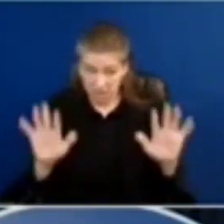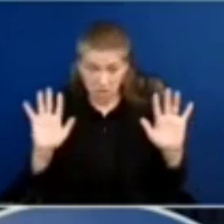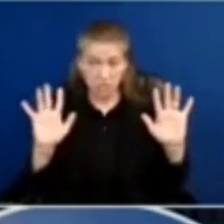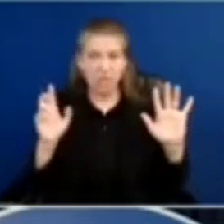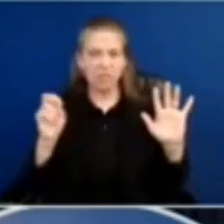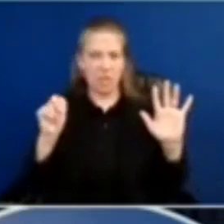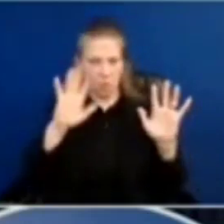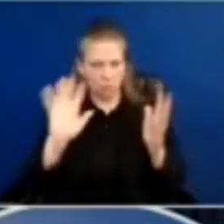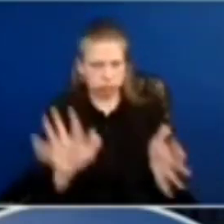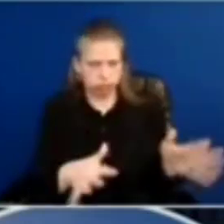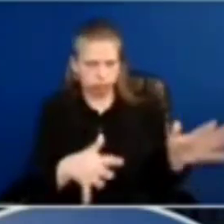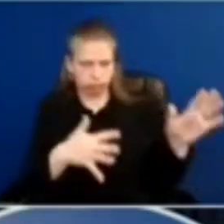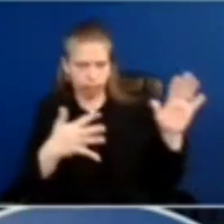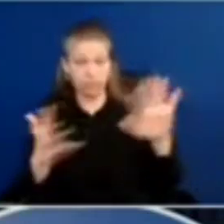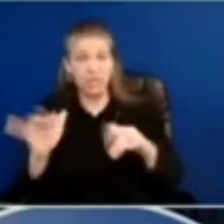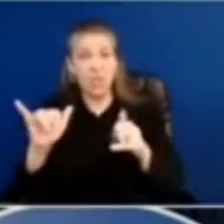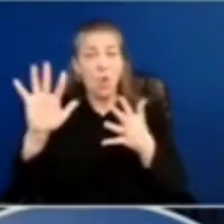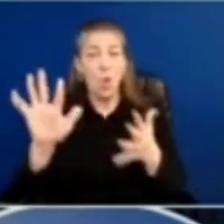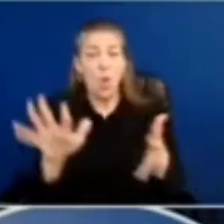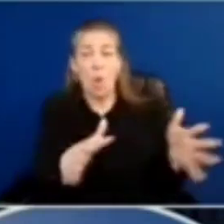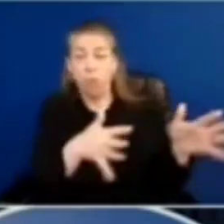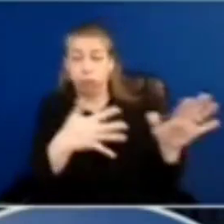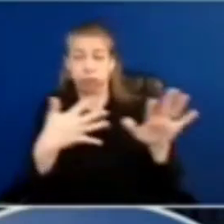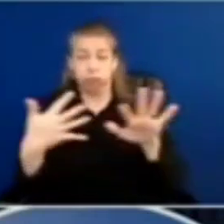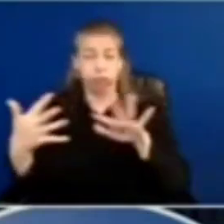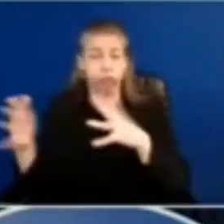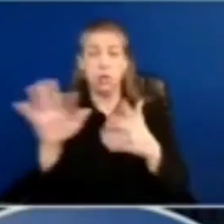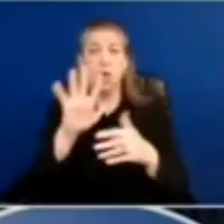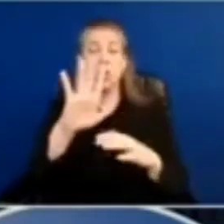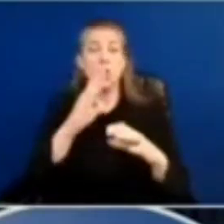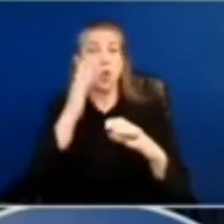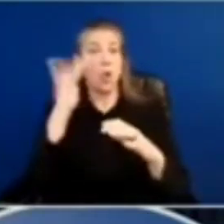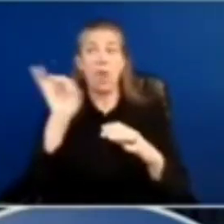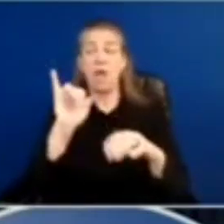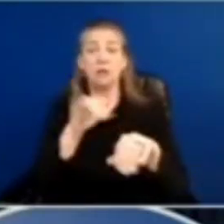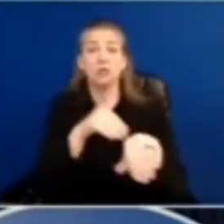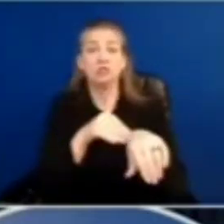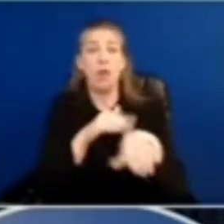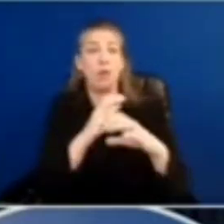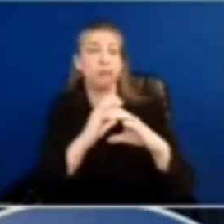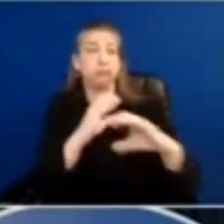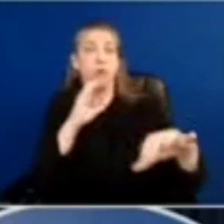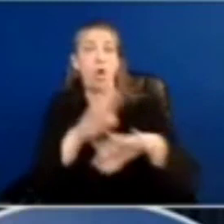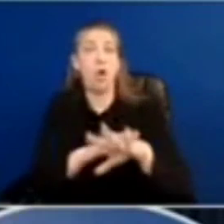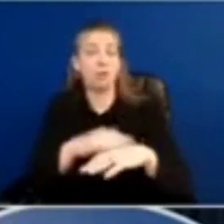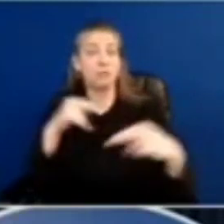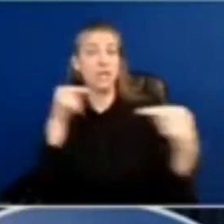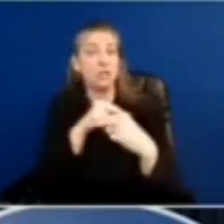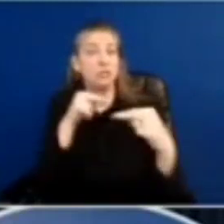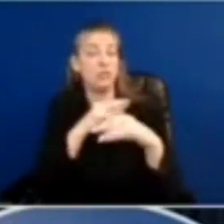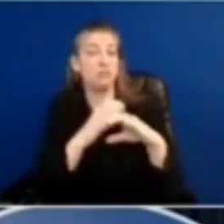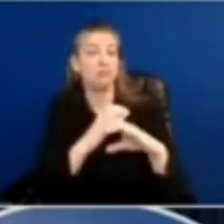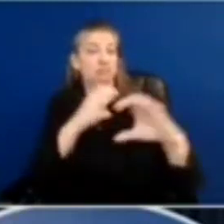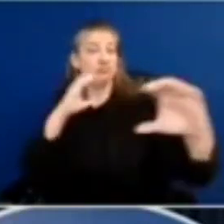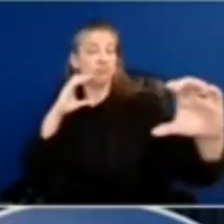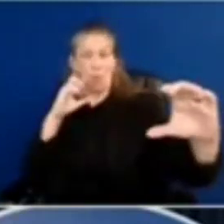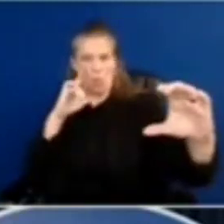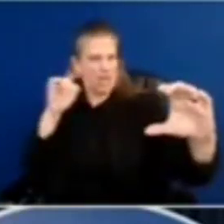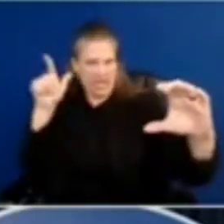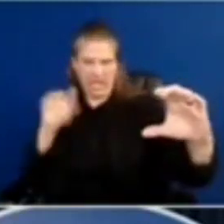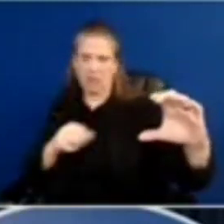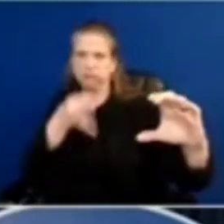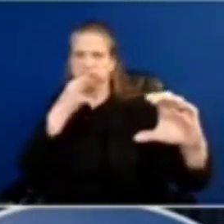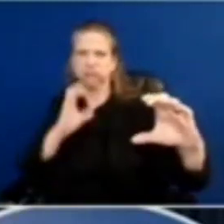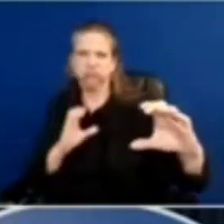gusts will be enough to potentially move a tractor trailer driving on the interstate, which means they are dangerous road conditions.